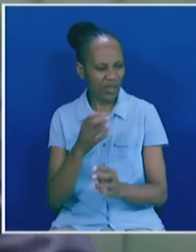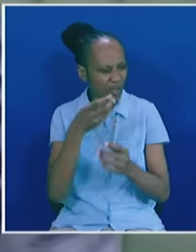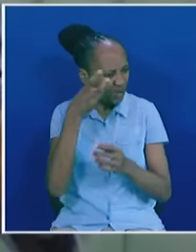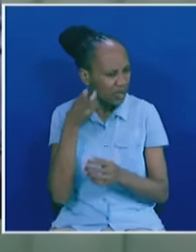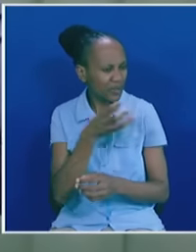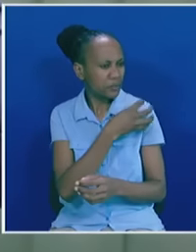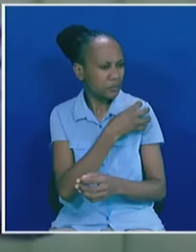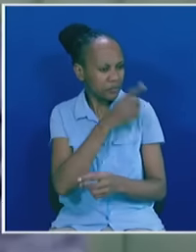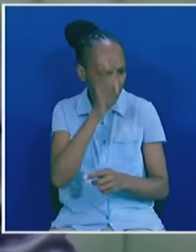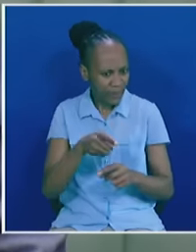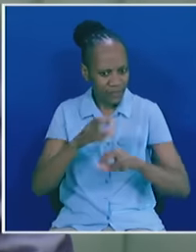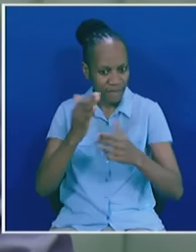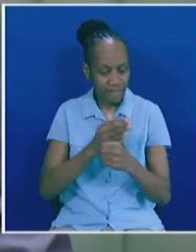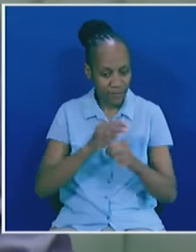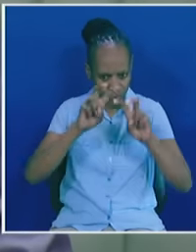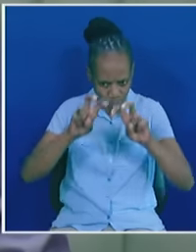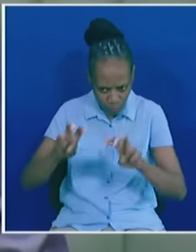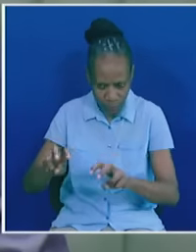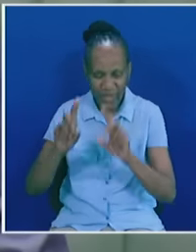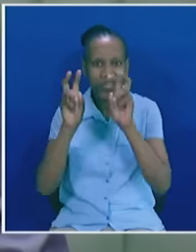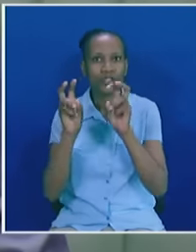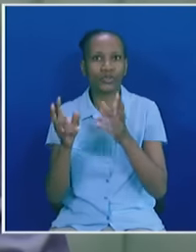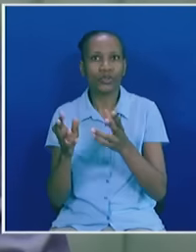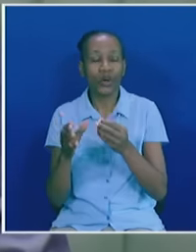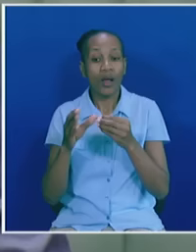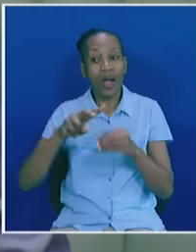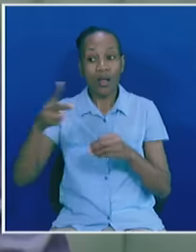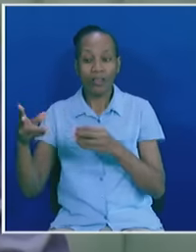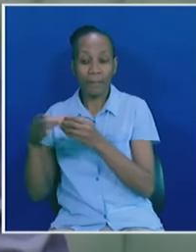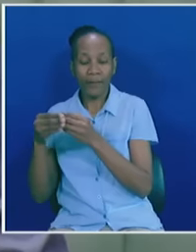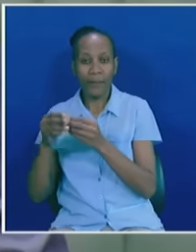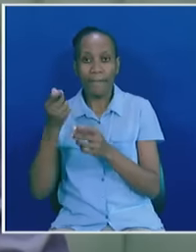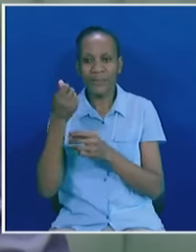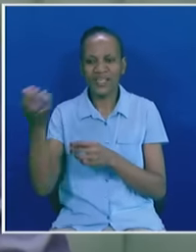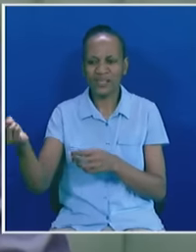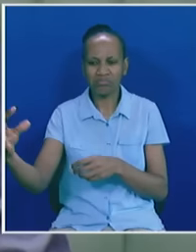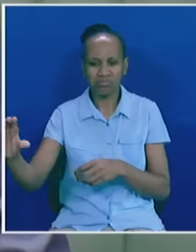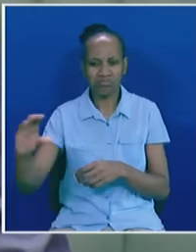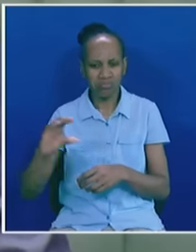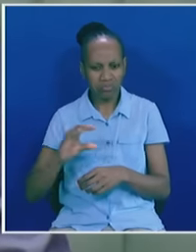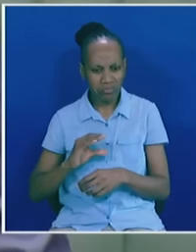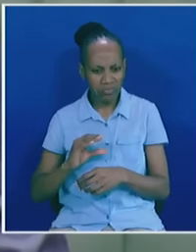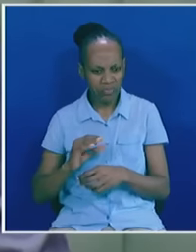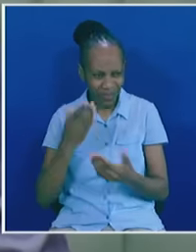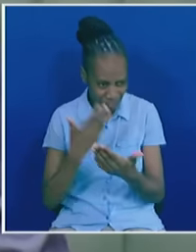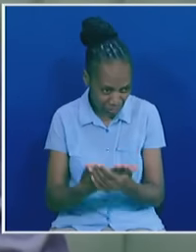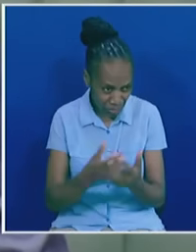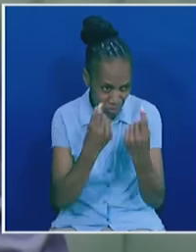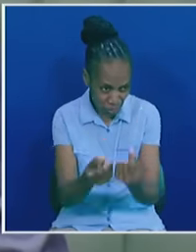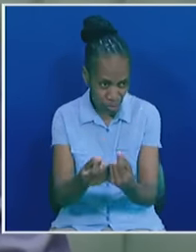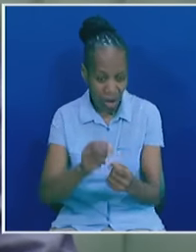some proper investigation around this. But Honorable Staff has just sent me money whether is it proper that a member can bribe another